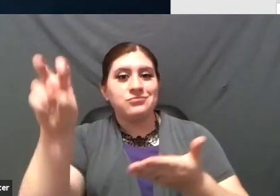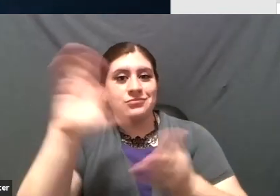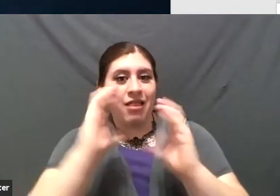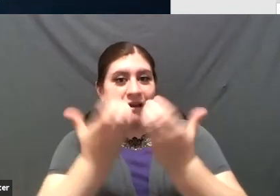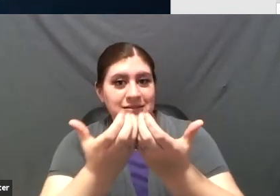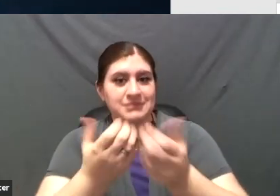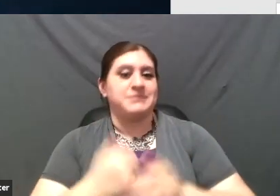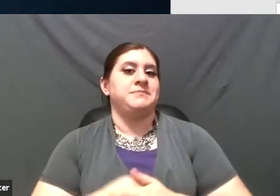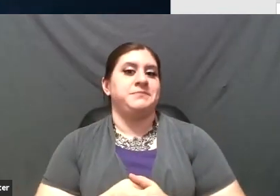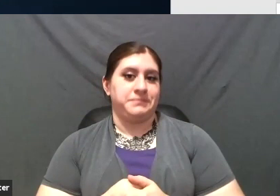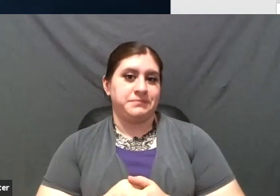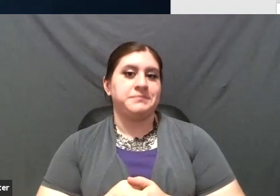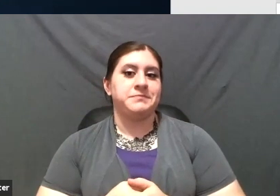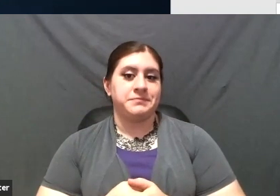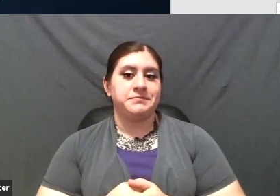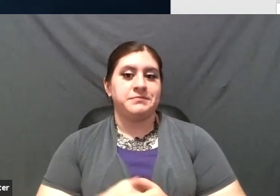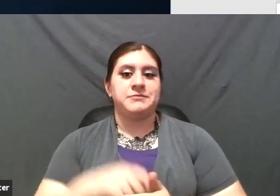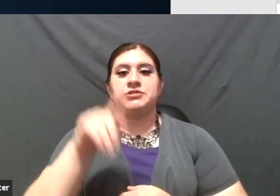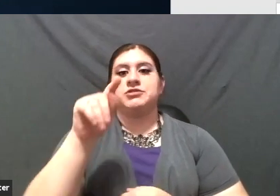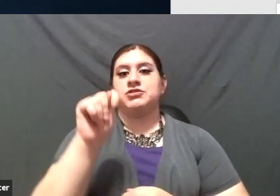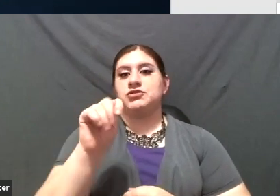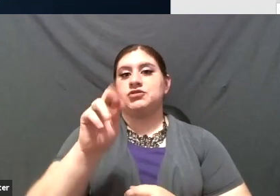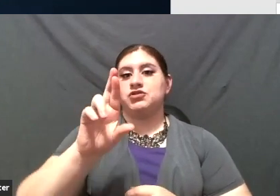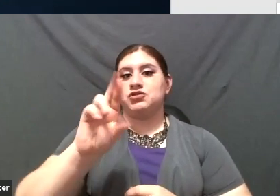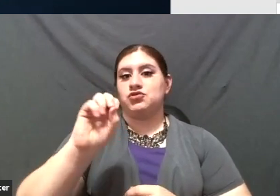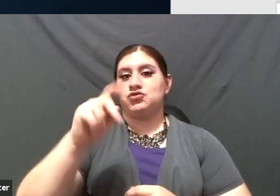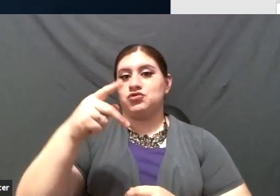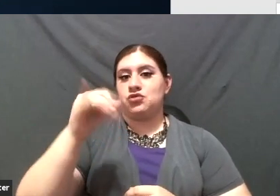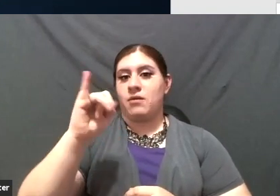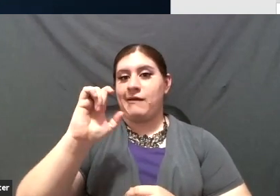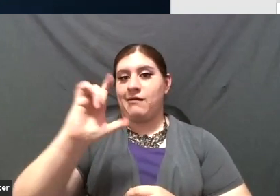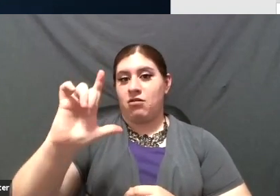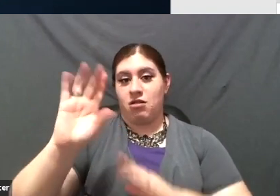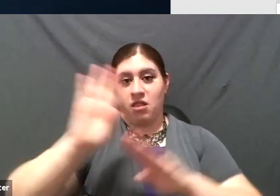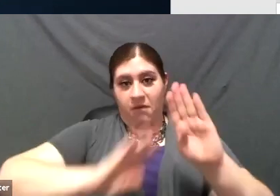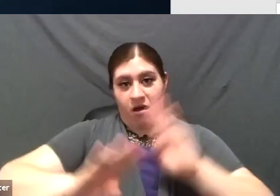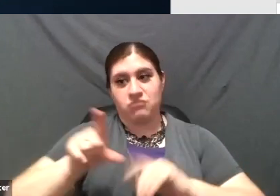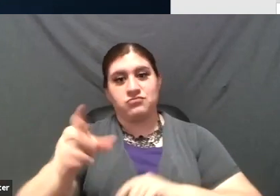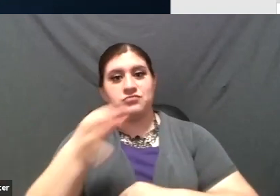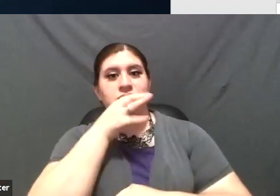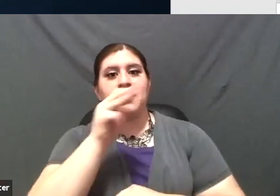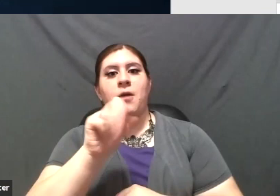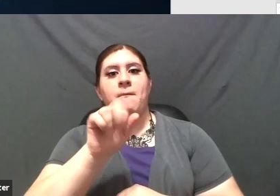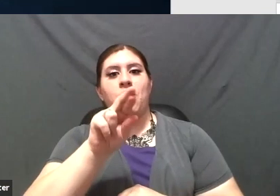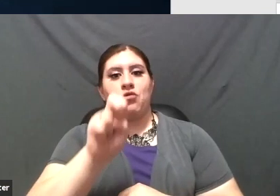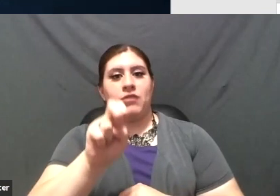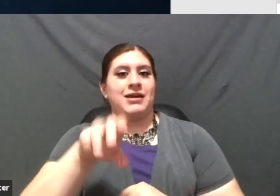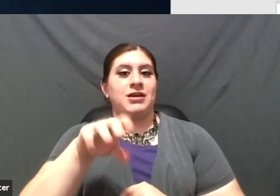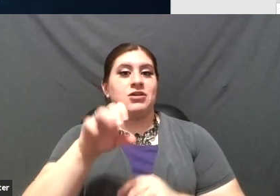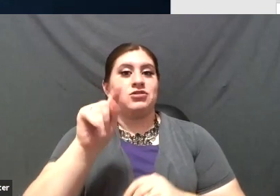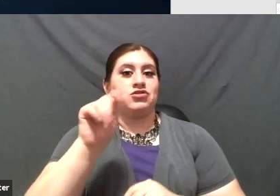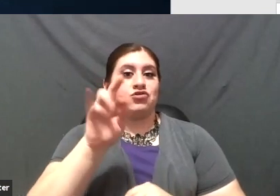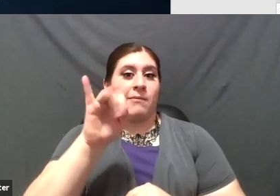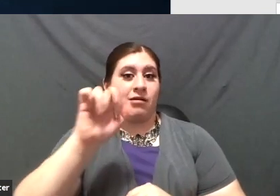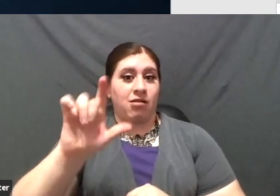courses in tropical biology. So he has expertise in marine tropical ecology, also